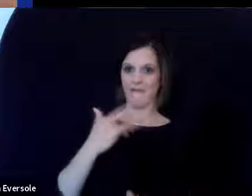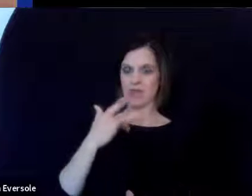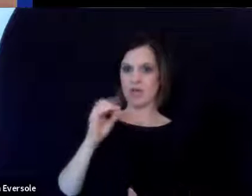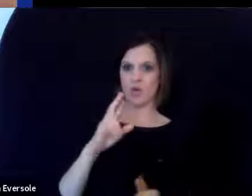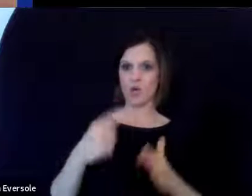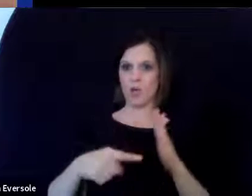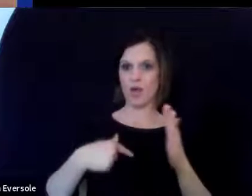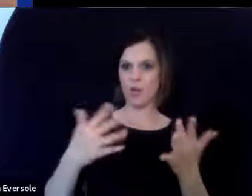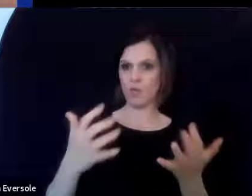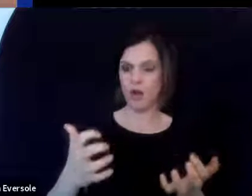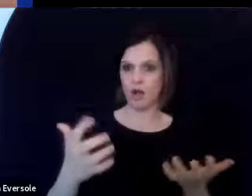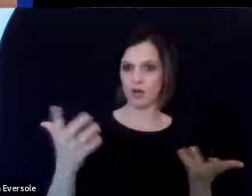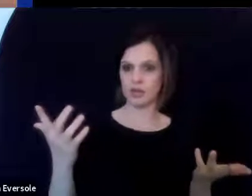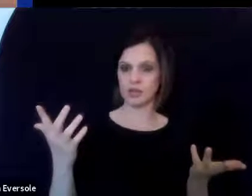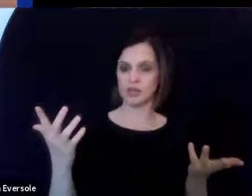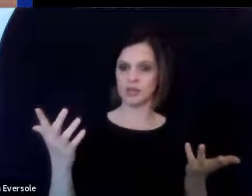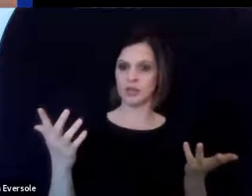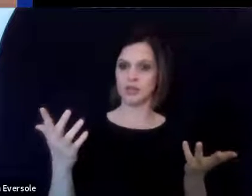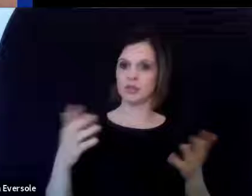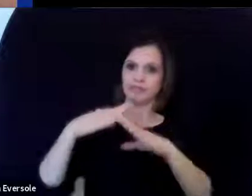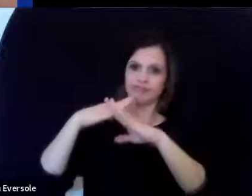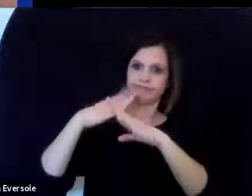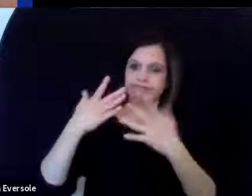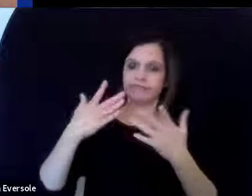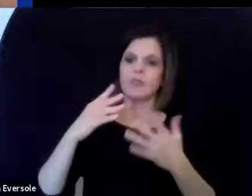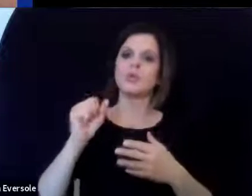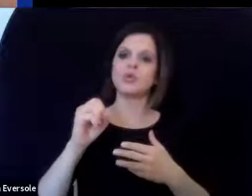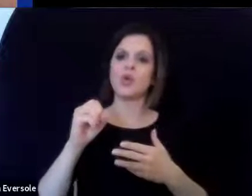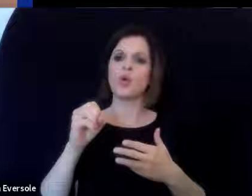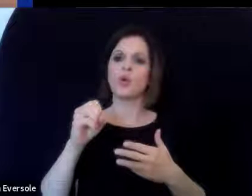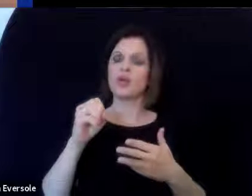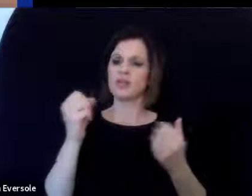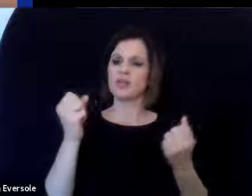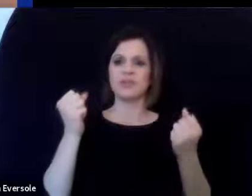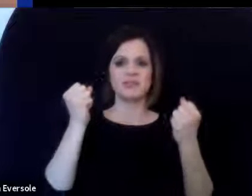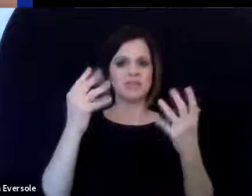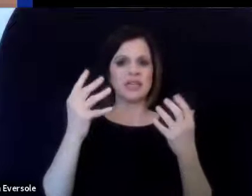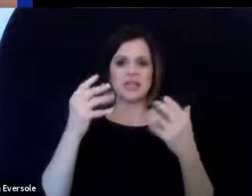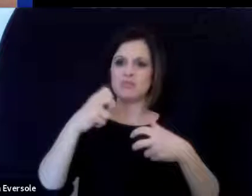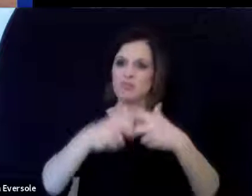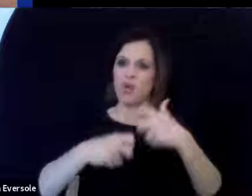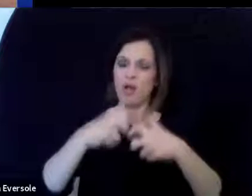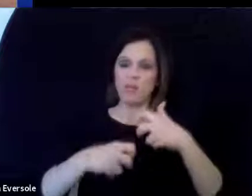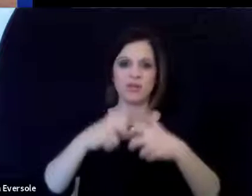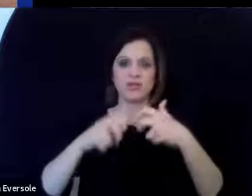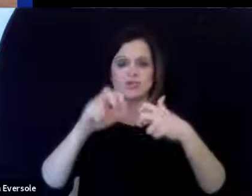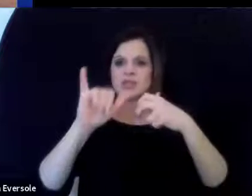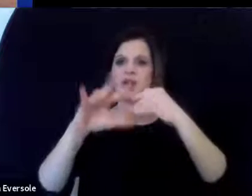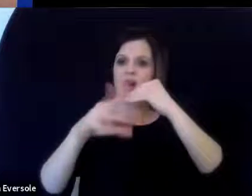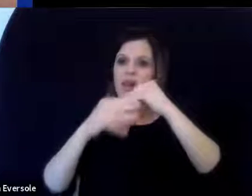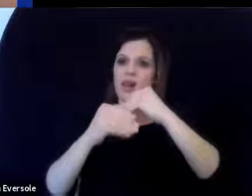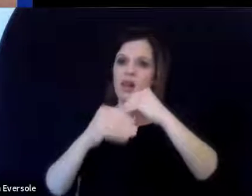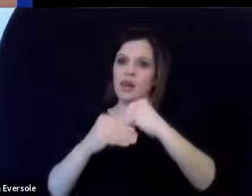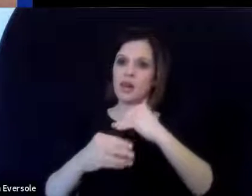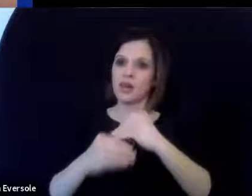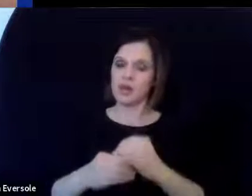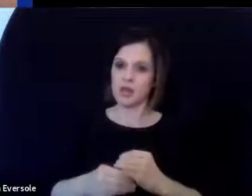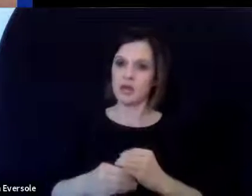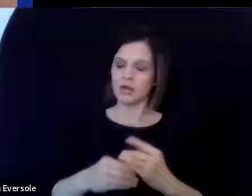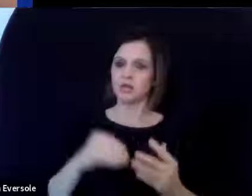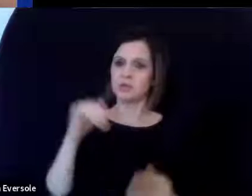want and need. So it's these layers that compound one another that make